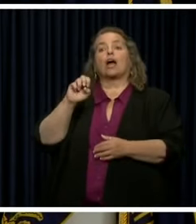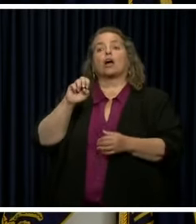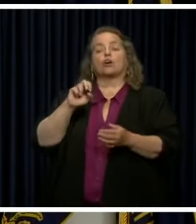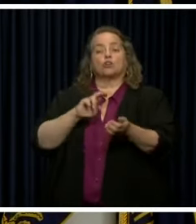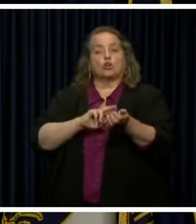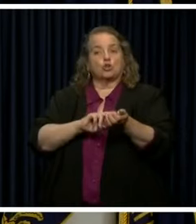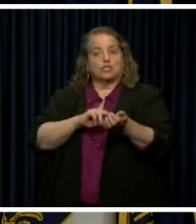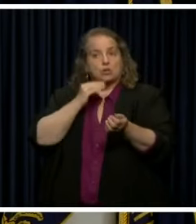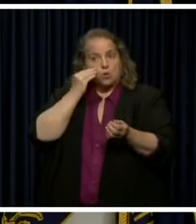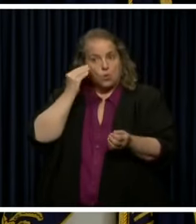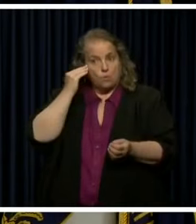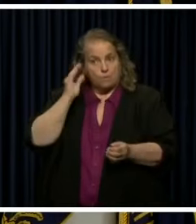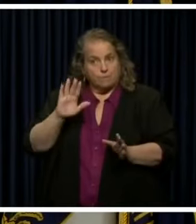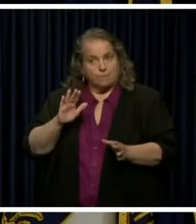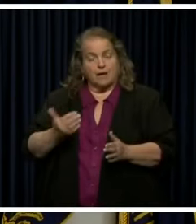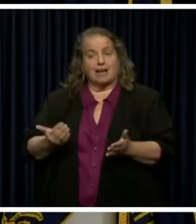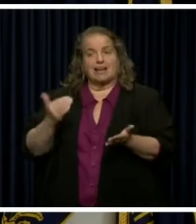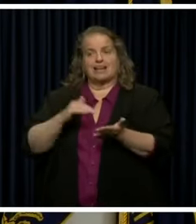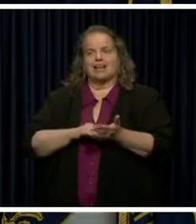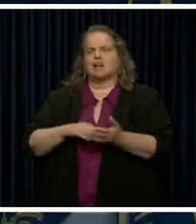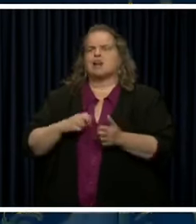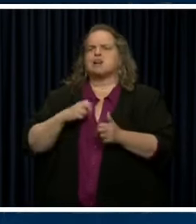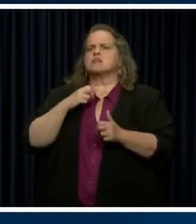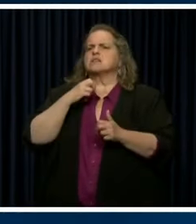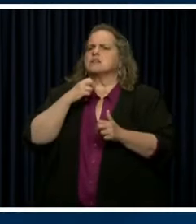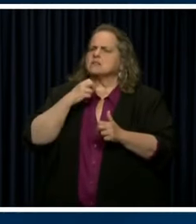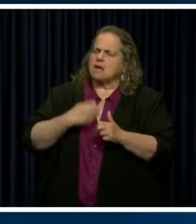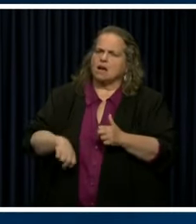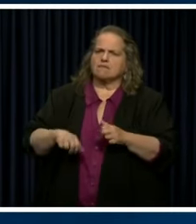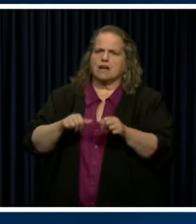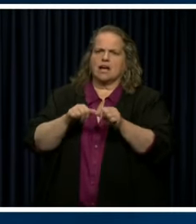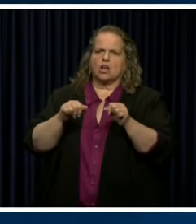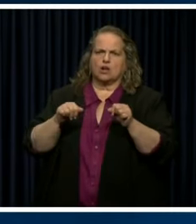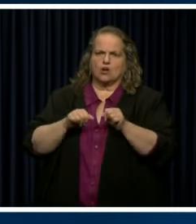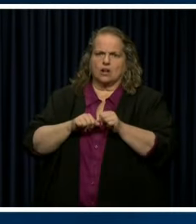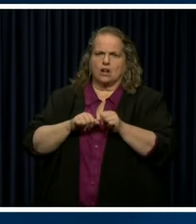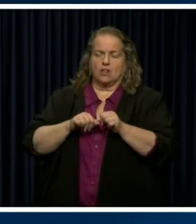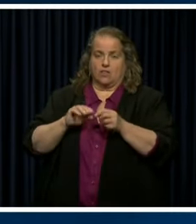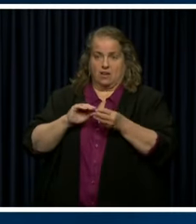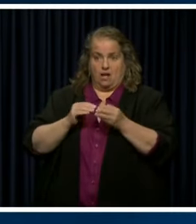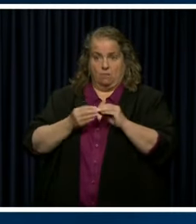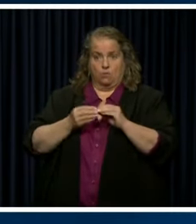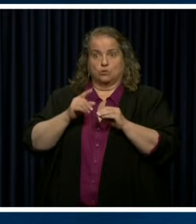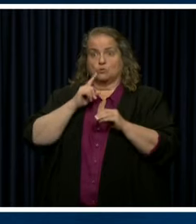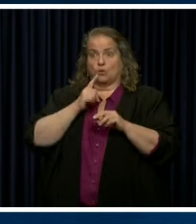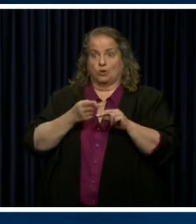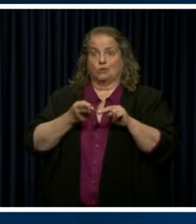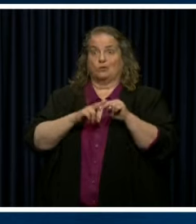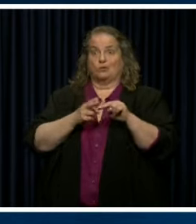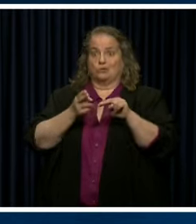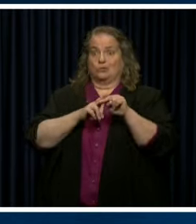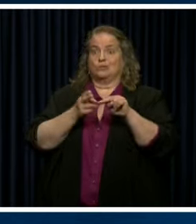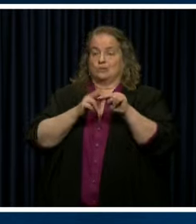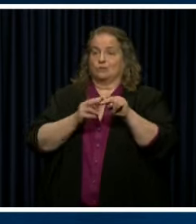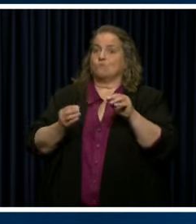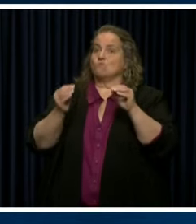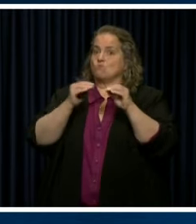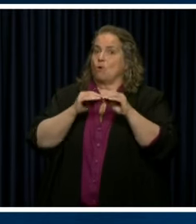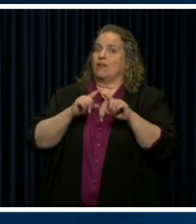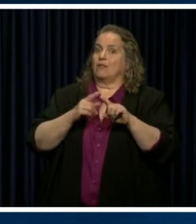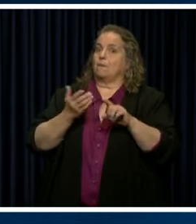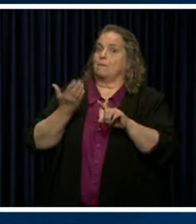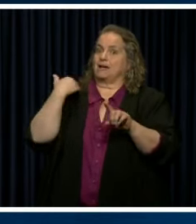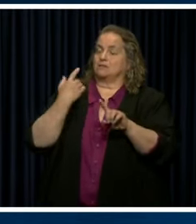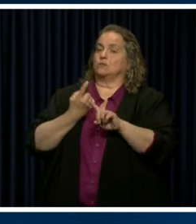Again, this is one of the toughest areas, though the numbers were escalating significantly more in the